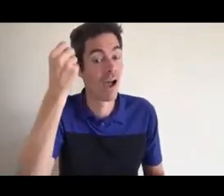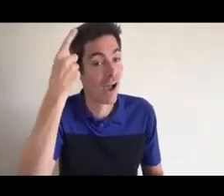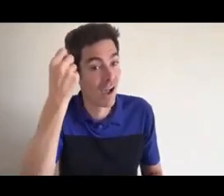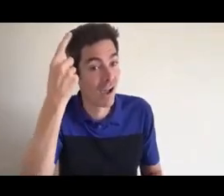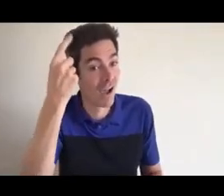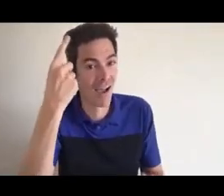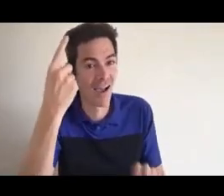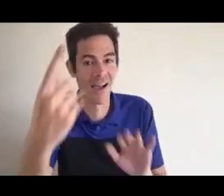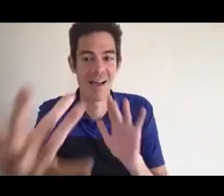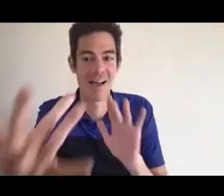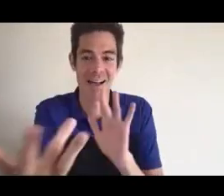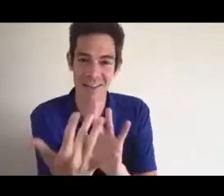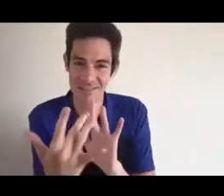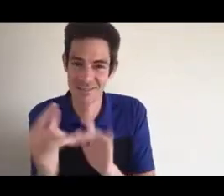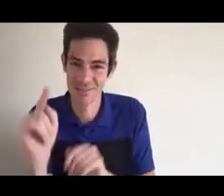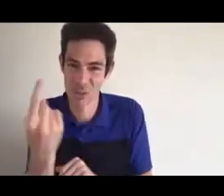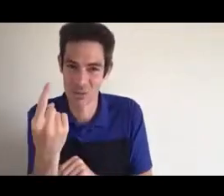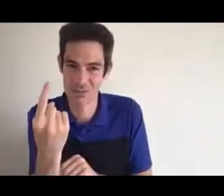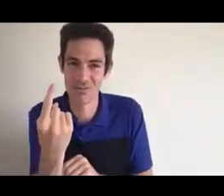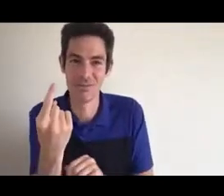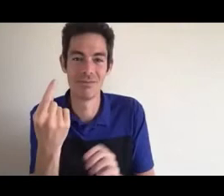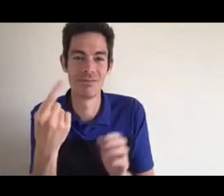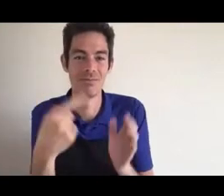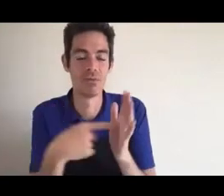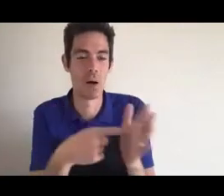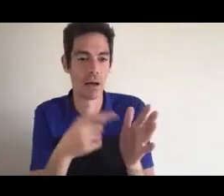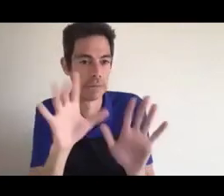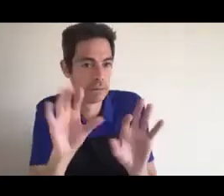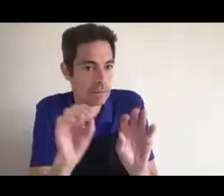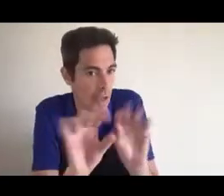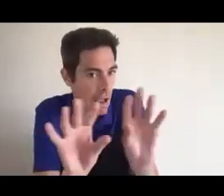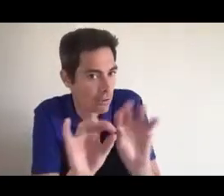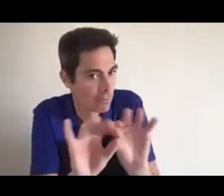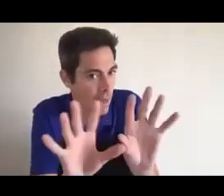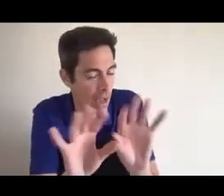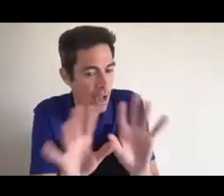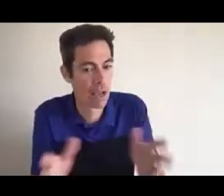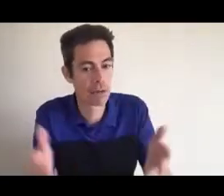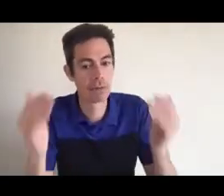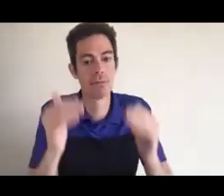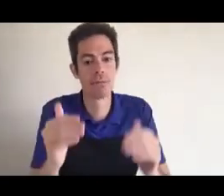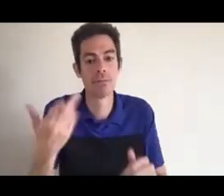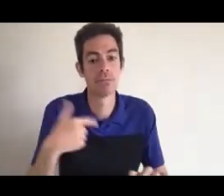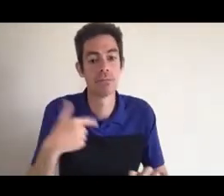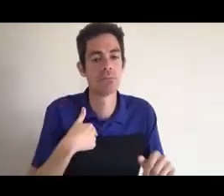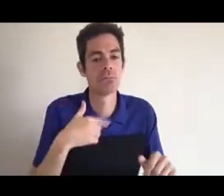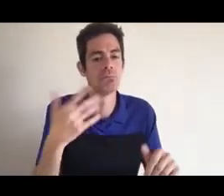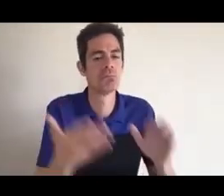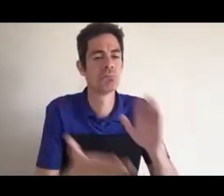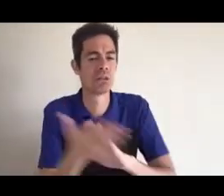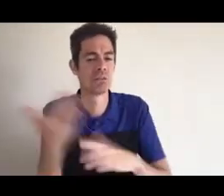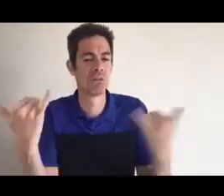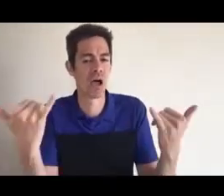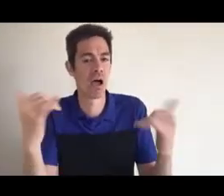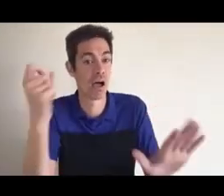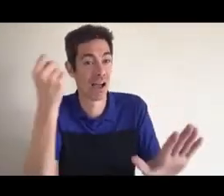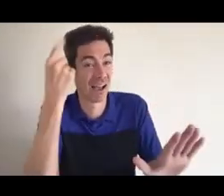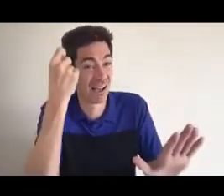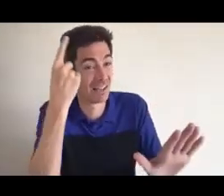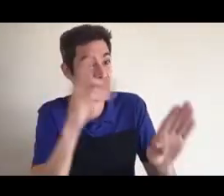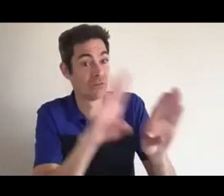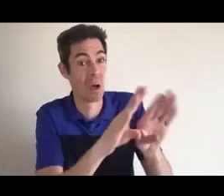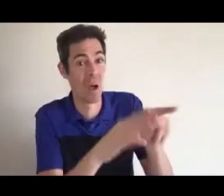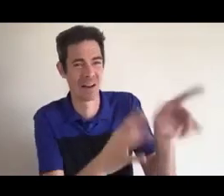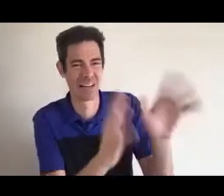undie. So I will see you, but contact me first. So it's showing clarification here. I'm going to